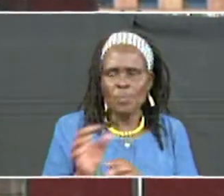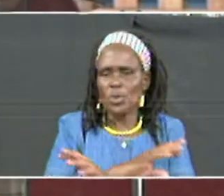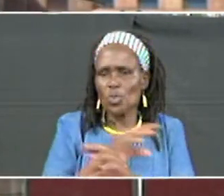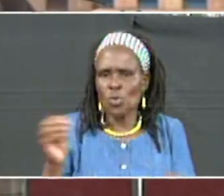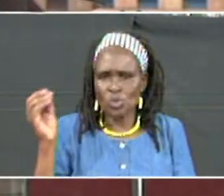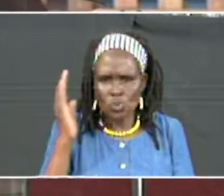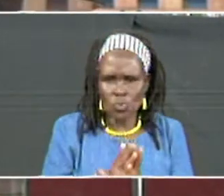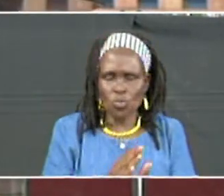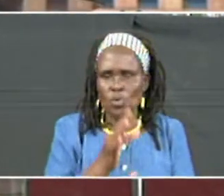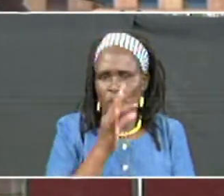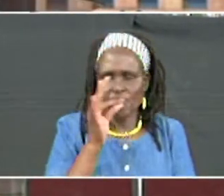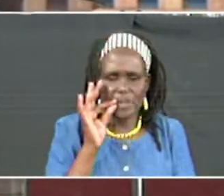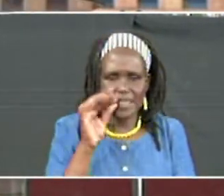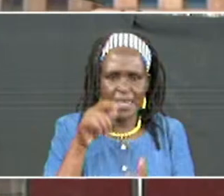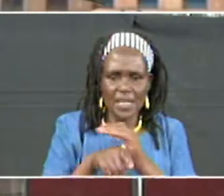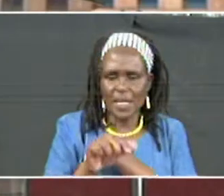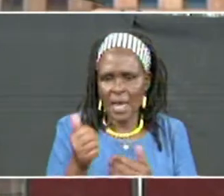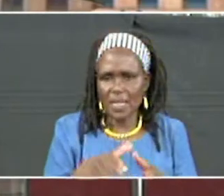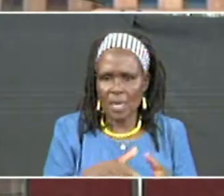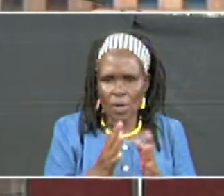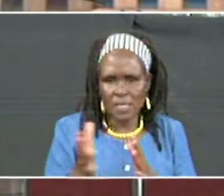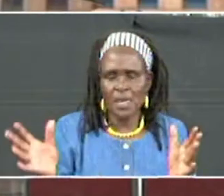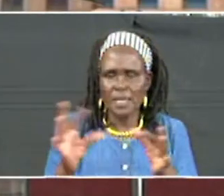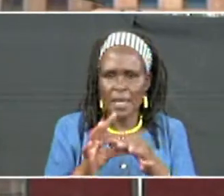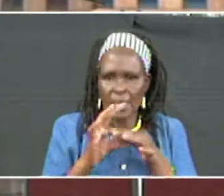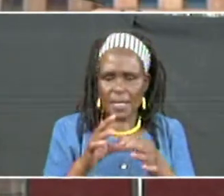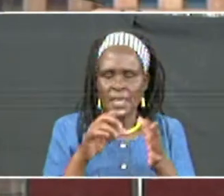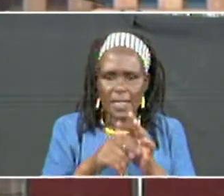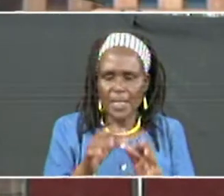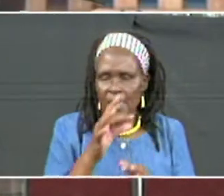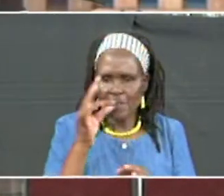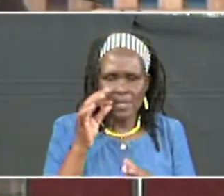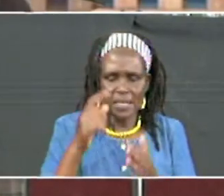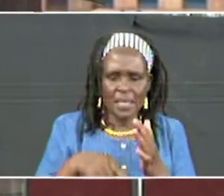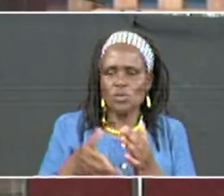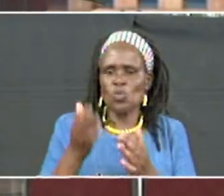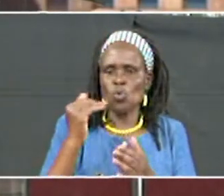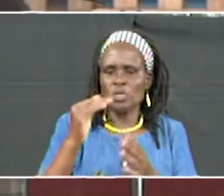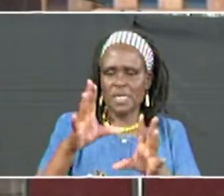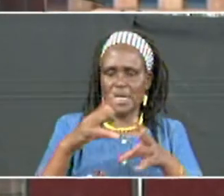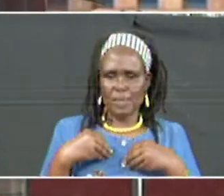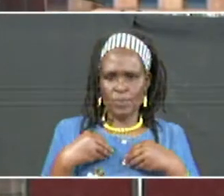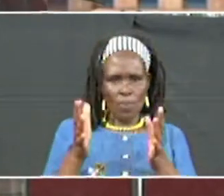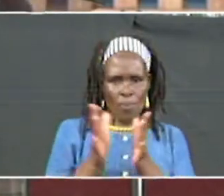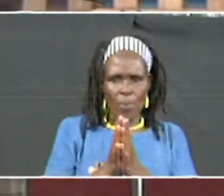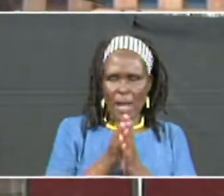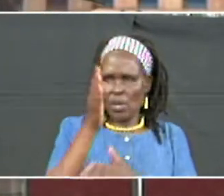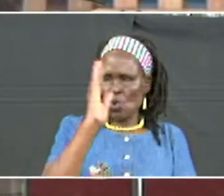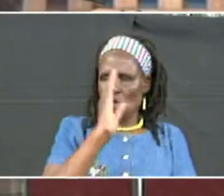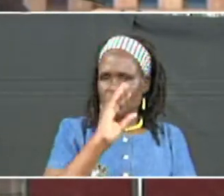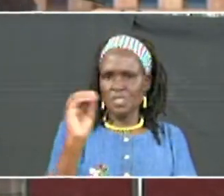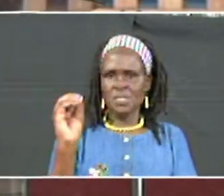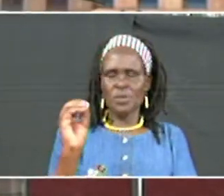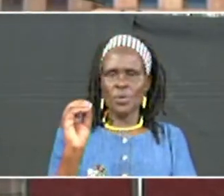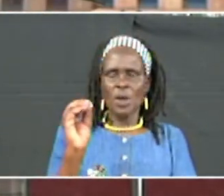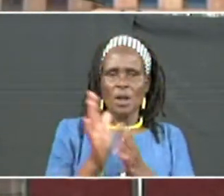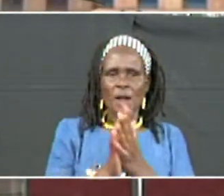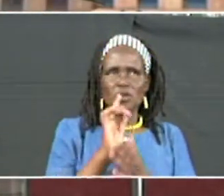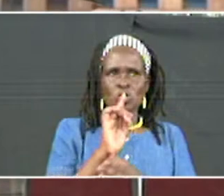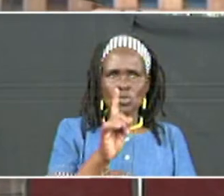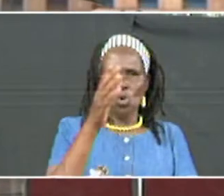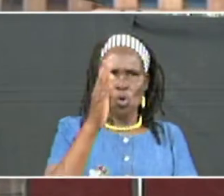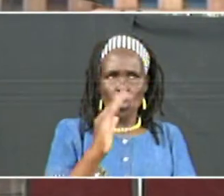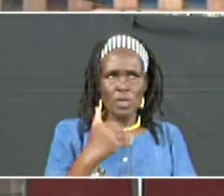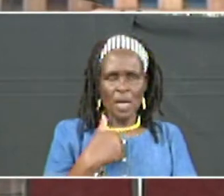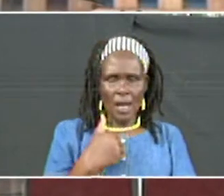fast. In other words, they engaged in a fast that was not acceptable by God. And so God asked the prophet